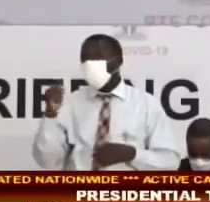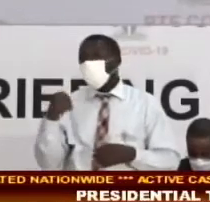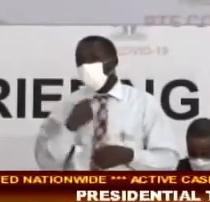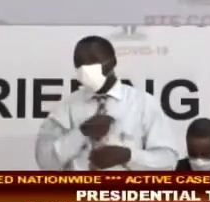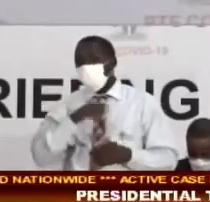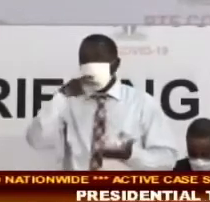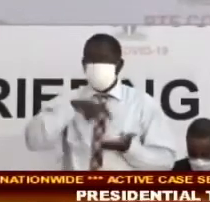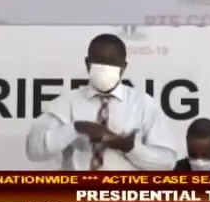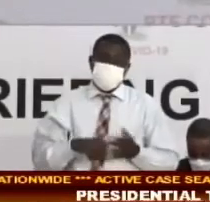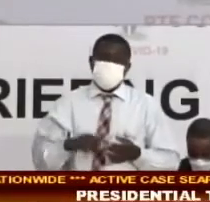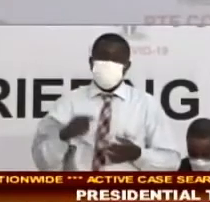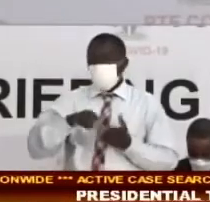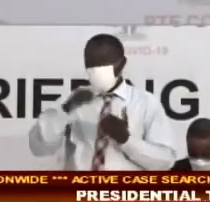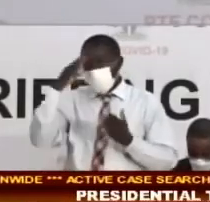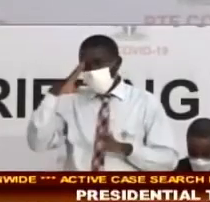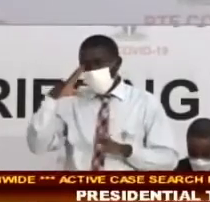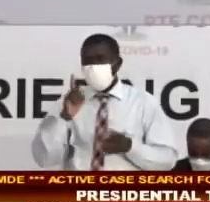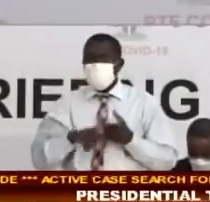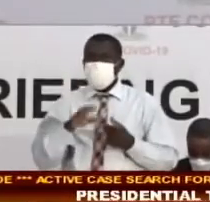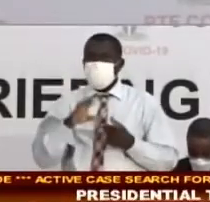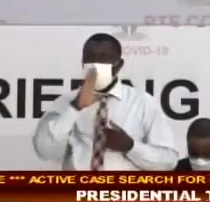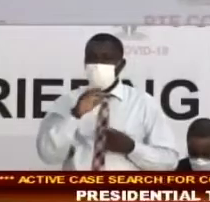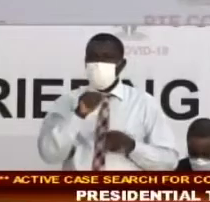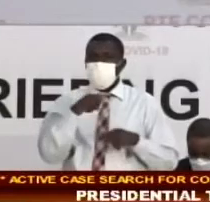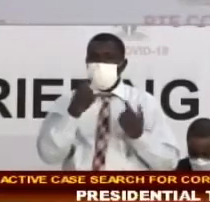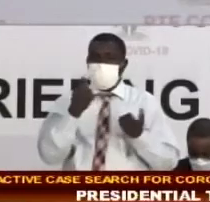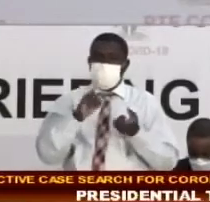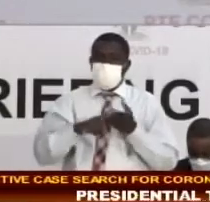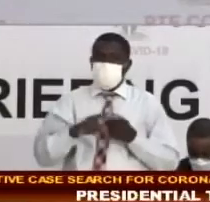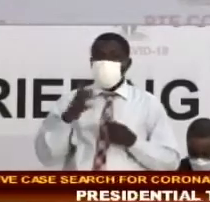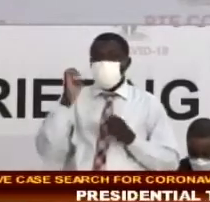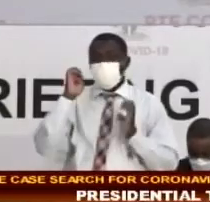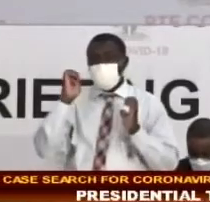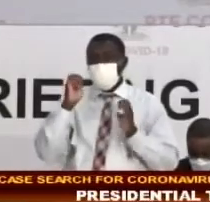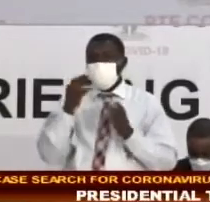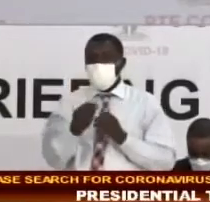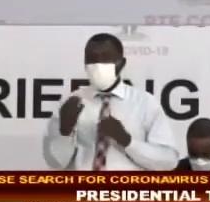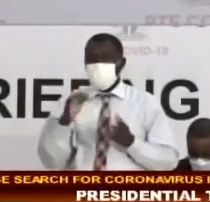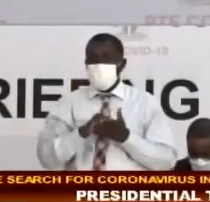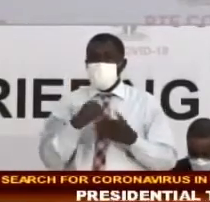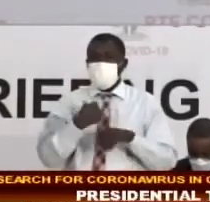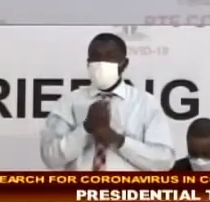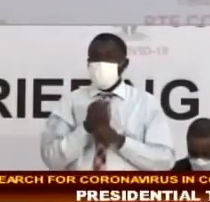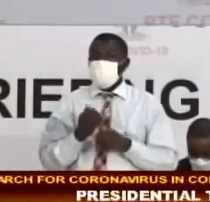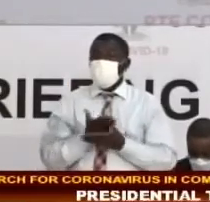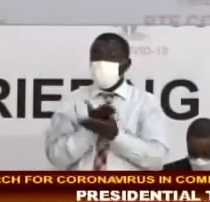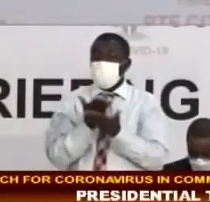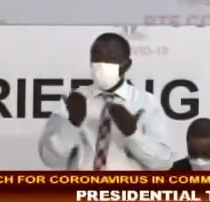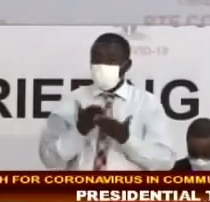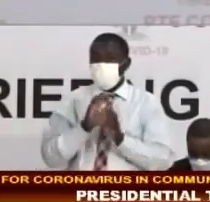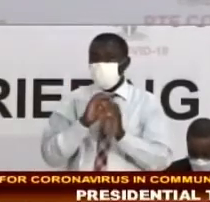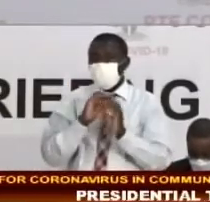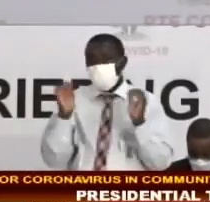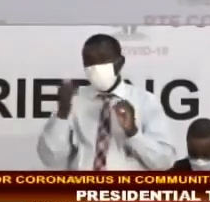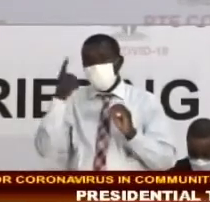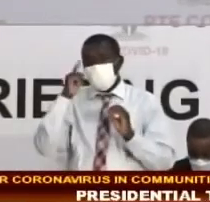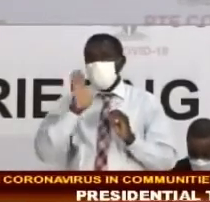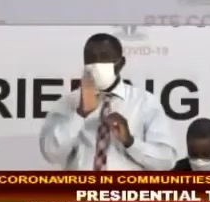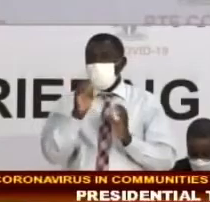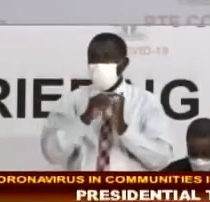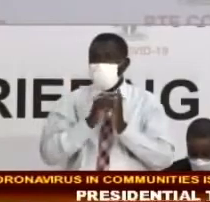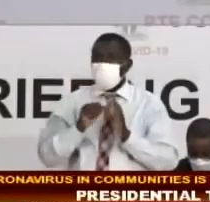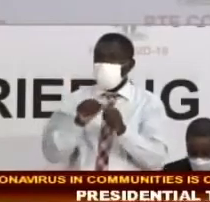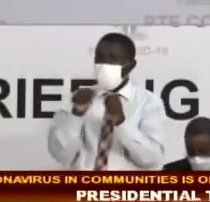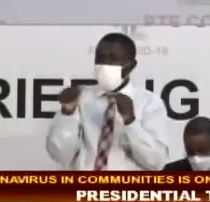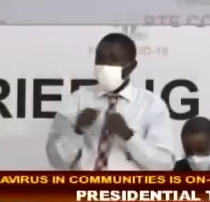at home should log on to all the education materials that we have made available. If there are none for your field of study, because there are